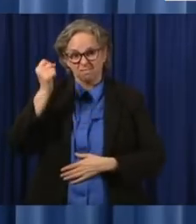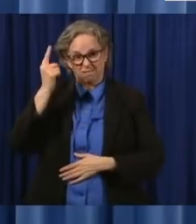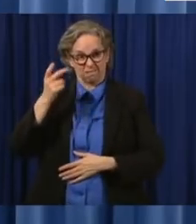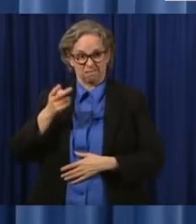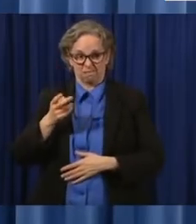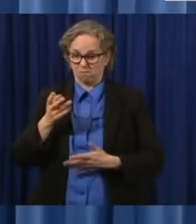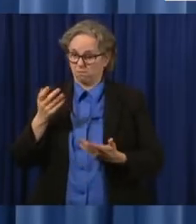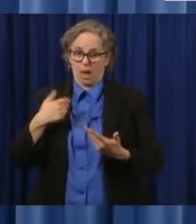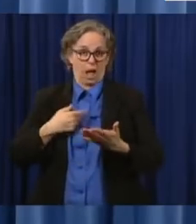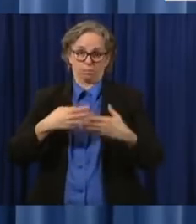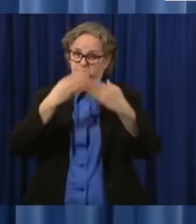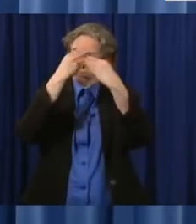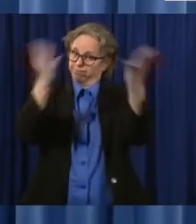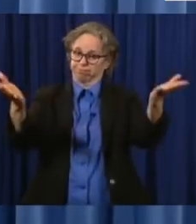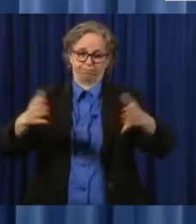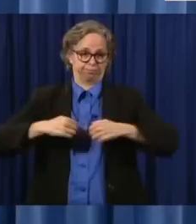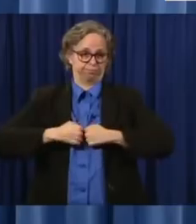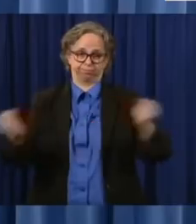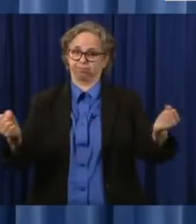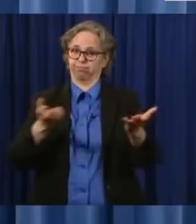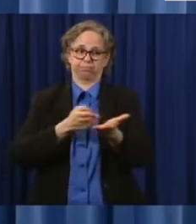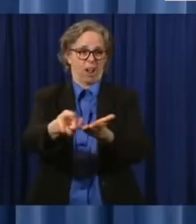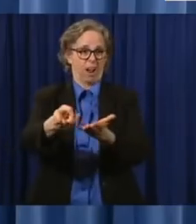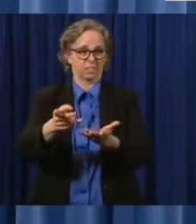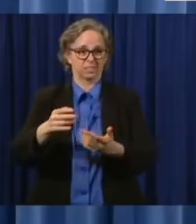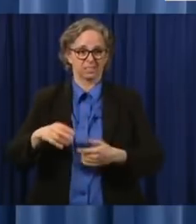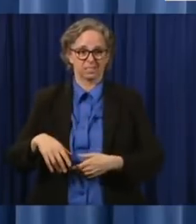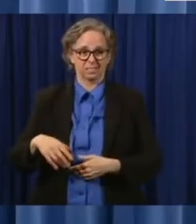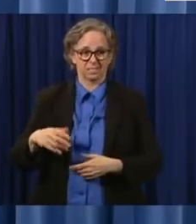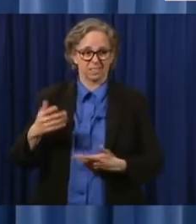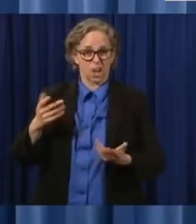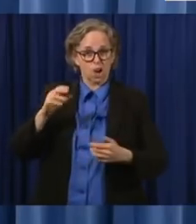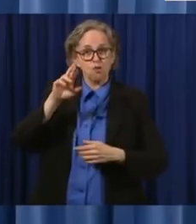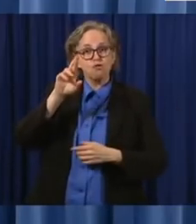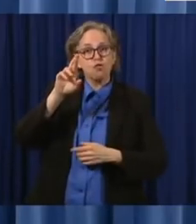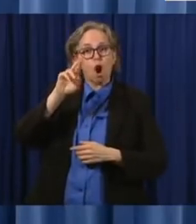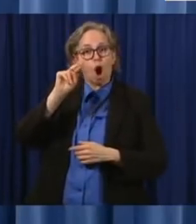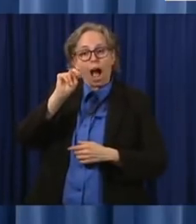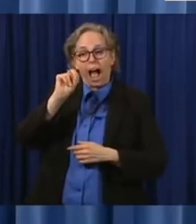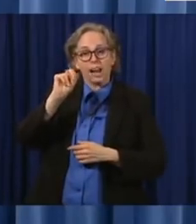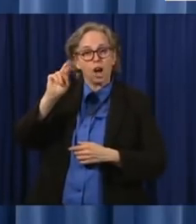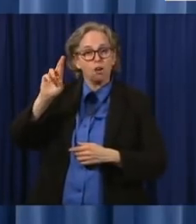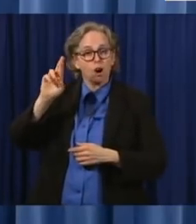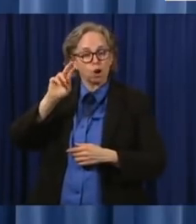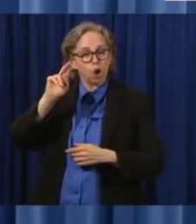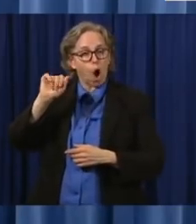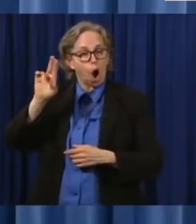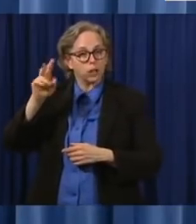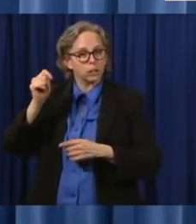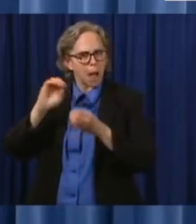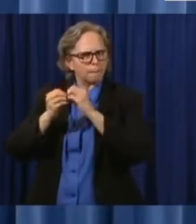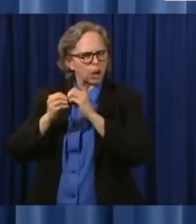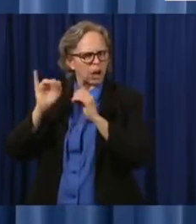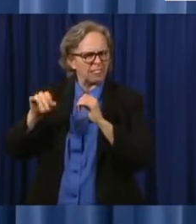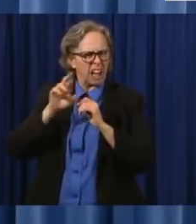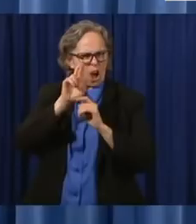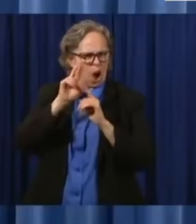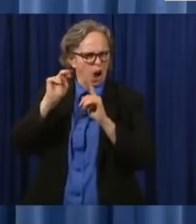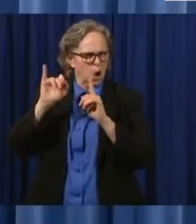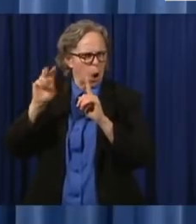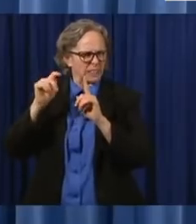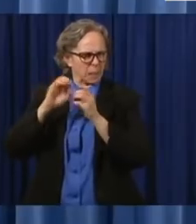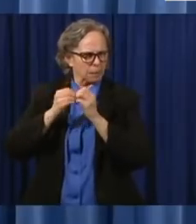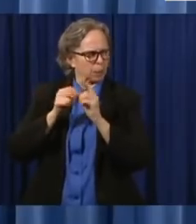this R0 number is important 1-to-1. When it starts to get higher, we're going to start